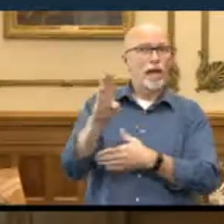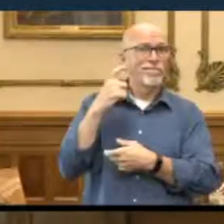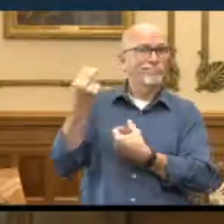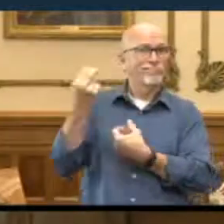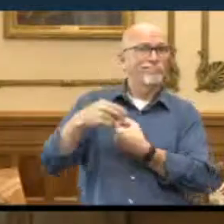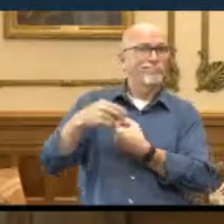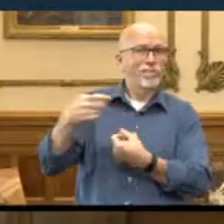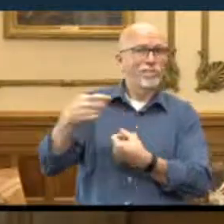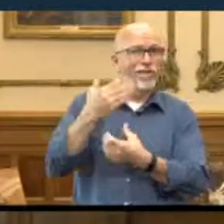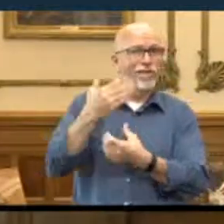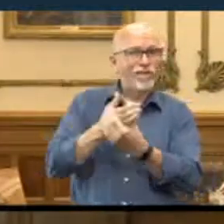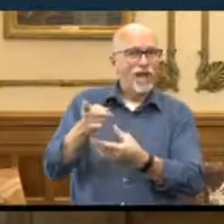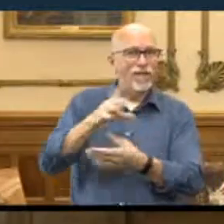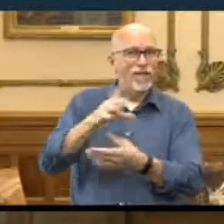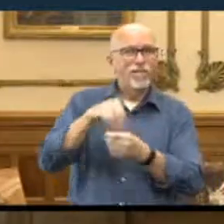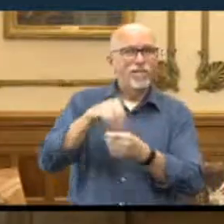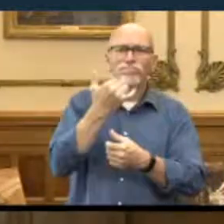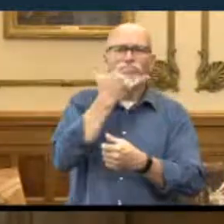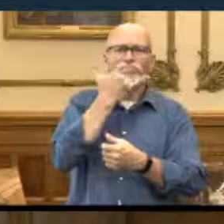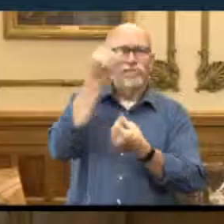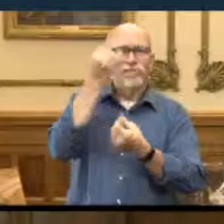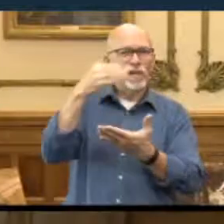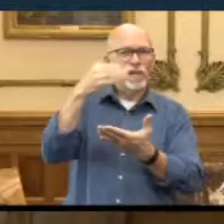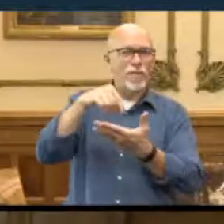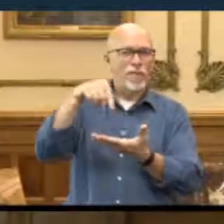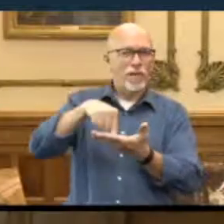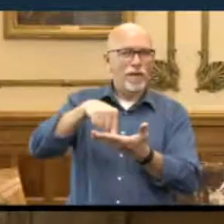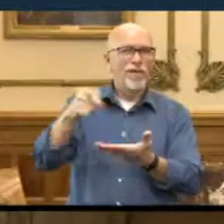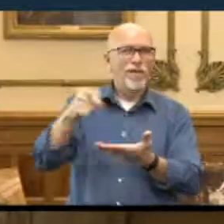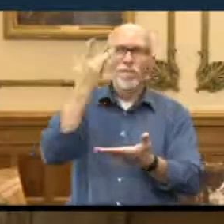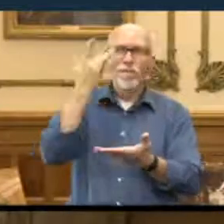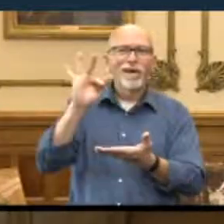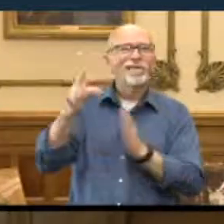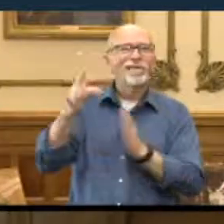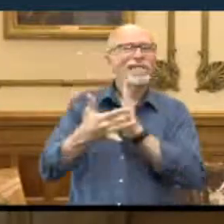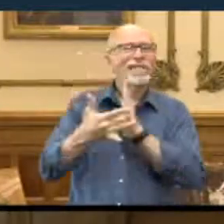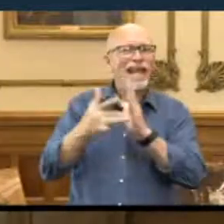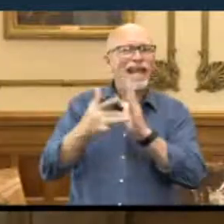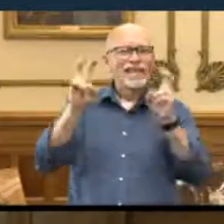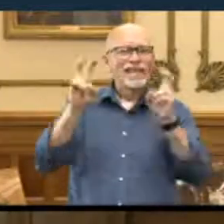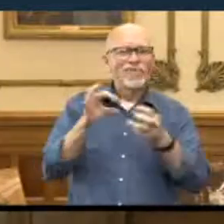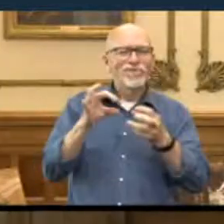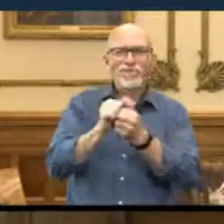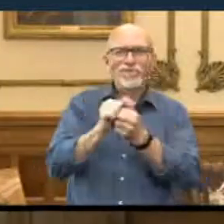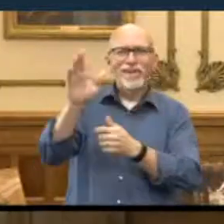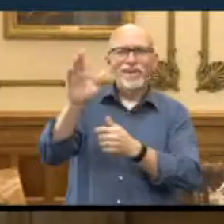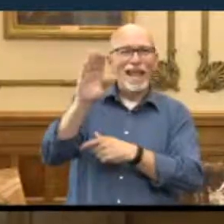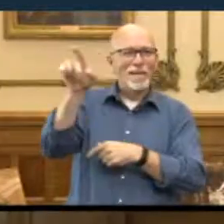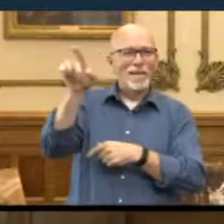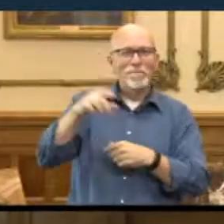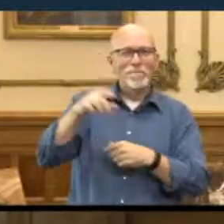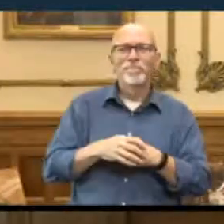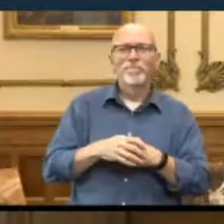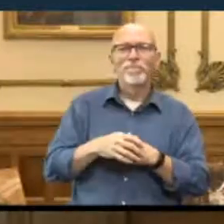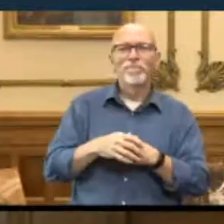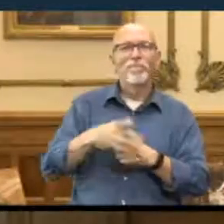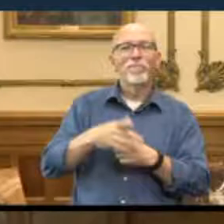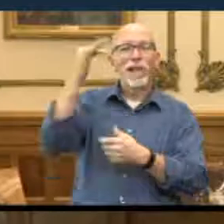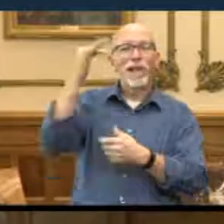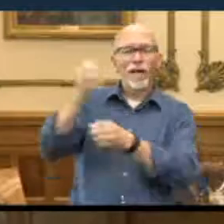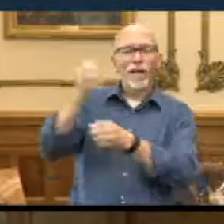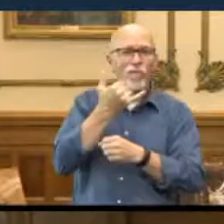contained a file that included incorrect information due to a technical issue on the lab's part. As a result of that,